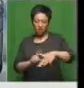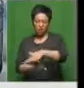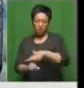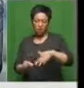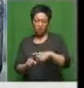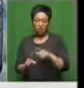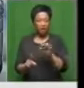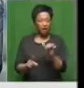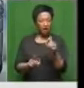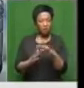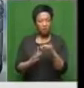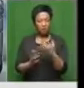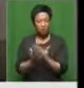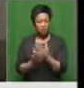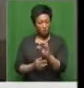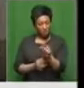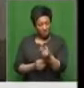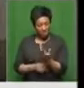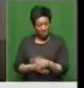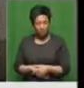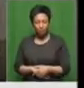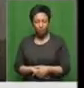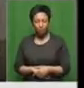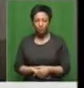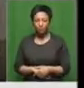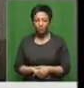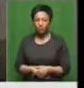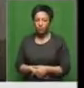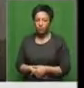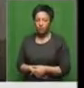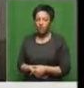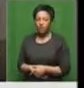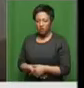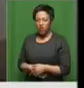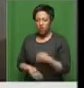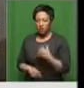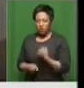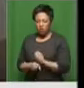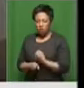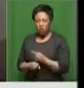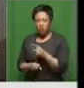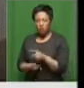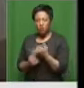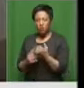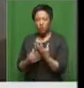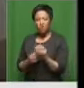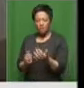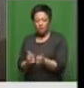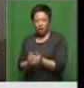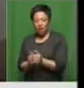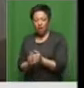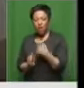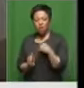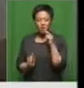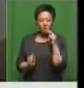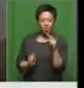other option that perhaps you may have? We are working on that. So we do have our partners which are looking into